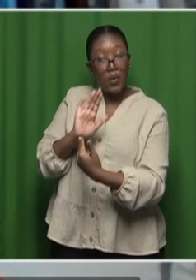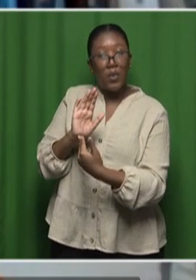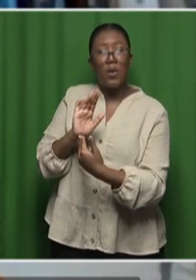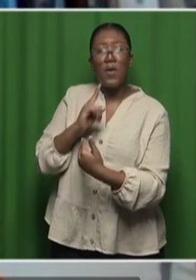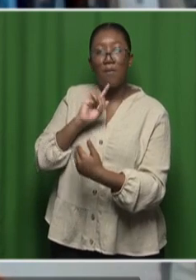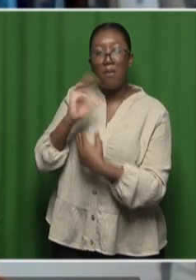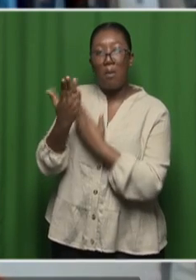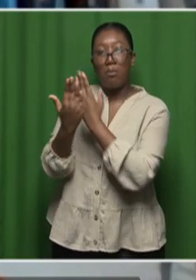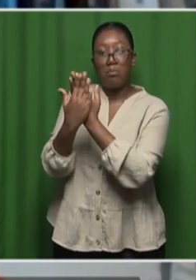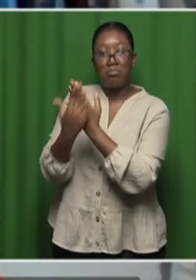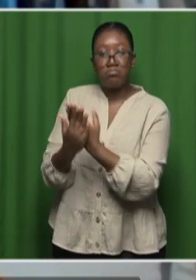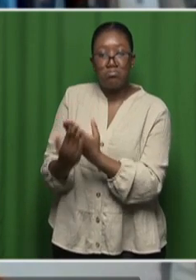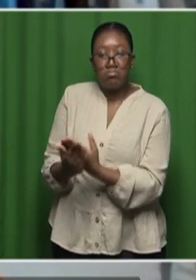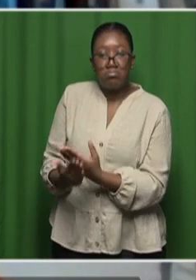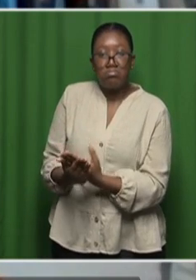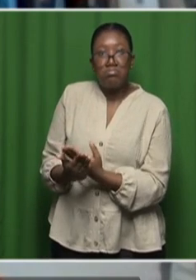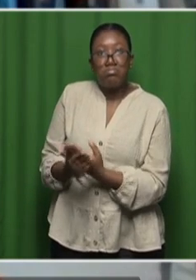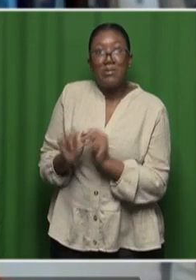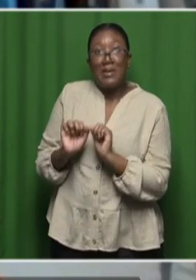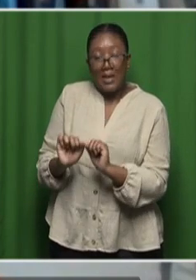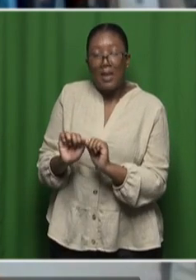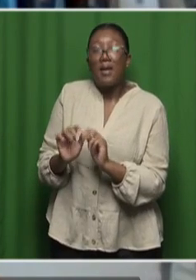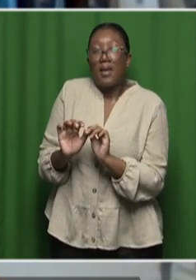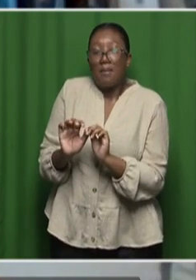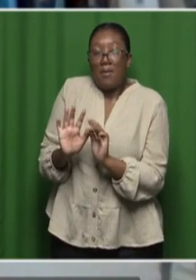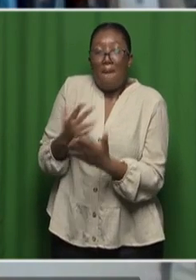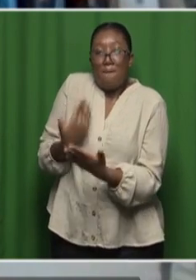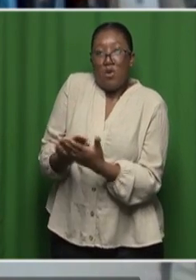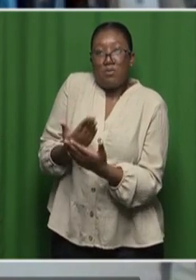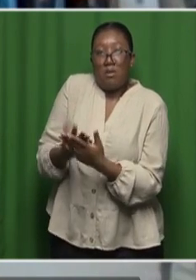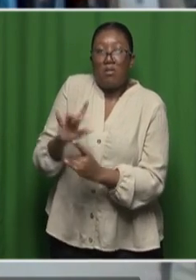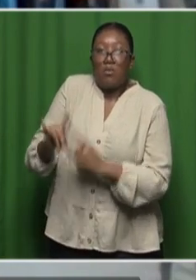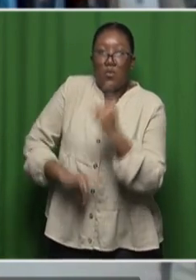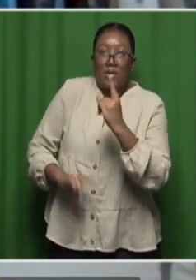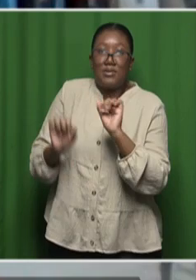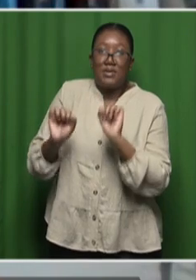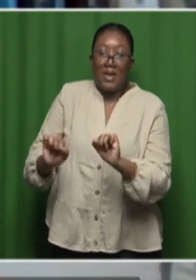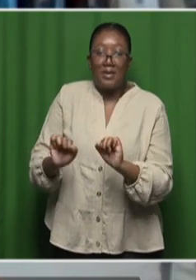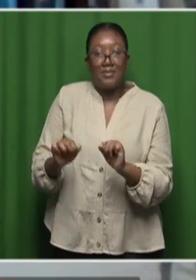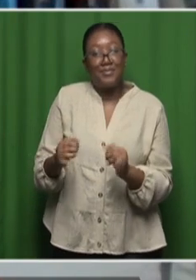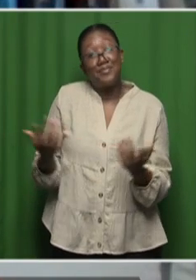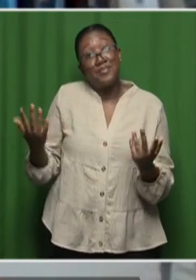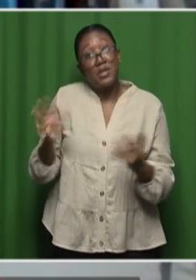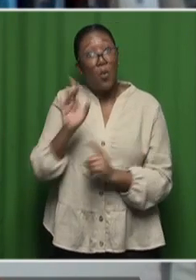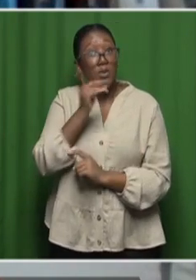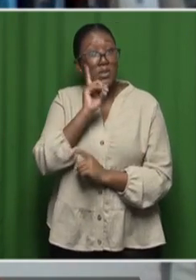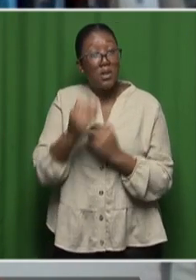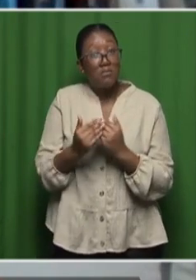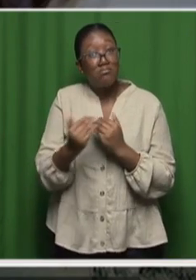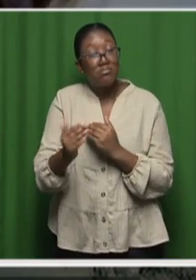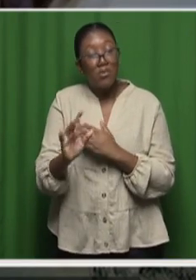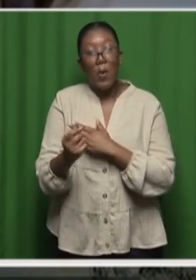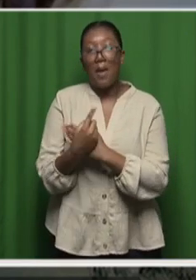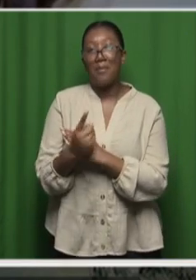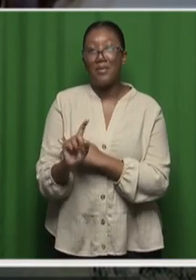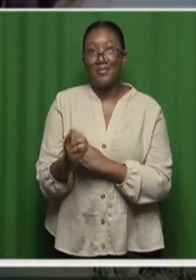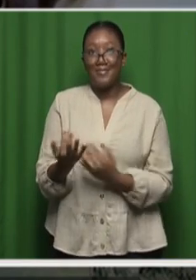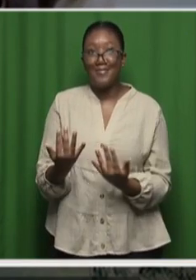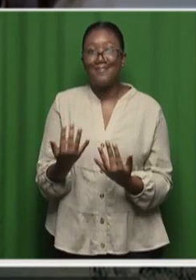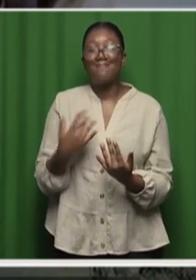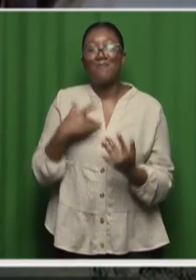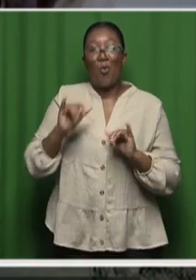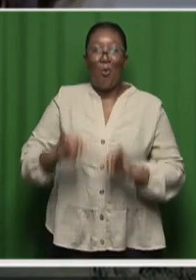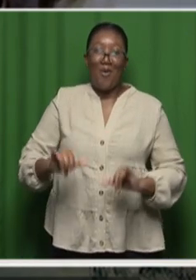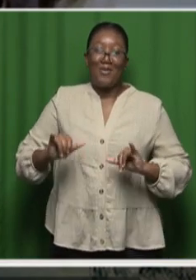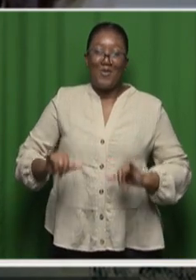evidence, etc., I think their prospects of success are good. All right, let's leave it there. Let's see what happens. Of course, that's what we are waiting on